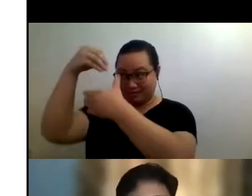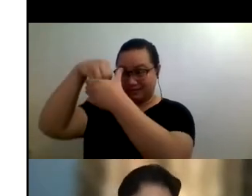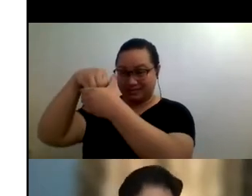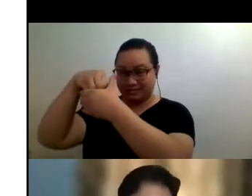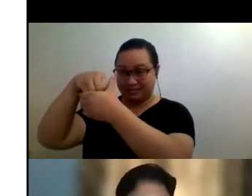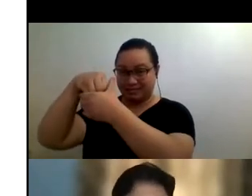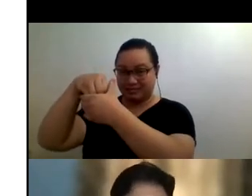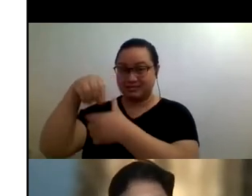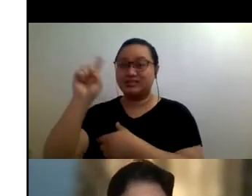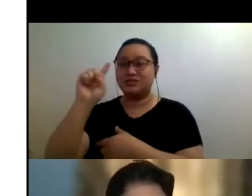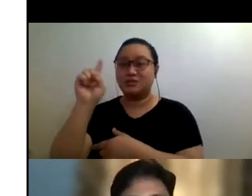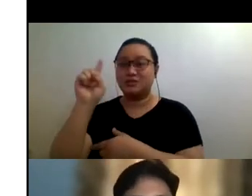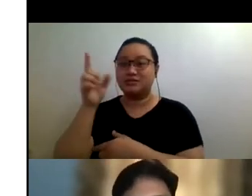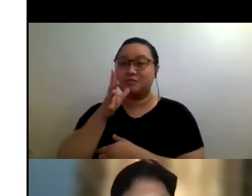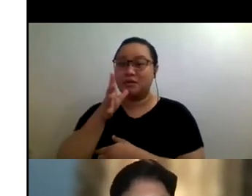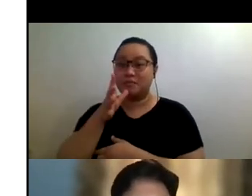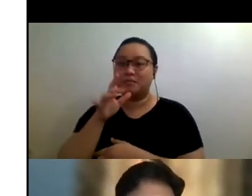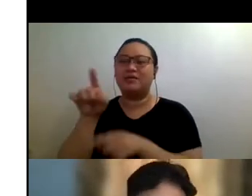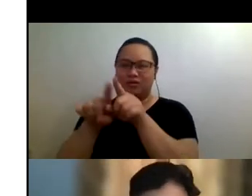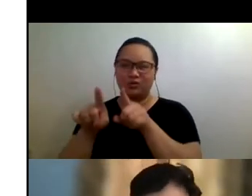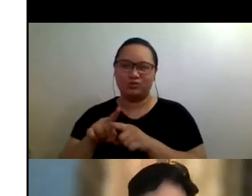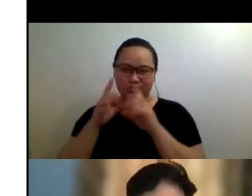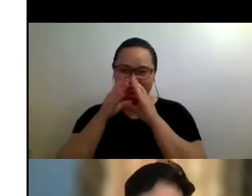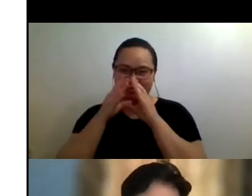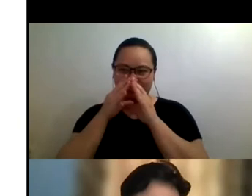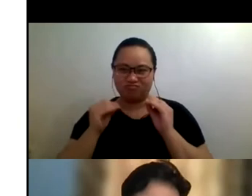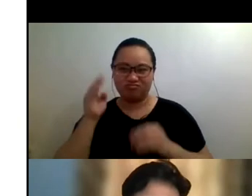mom was sadness. And I think this is